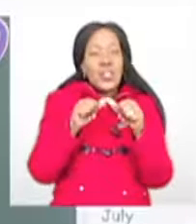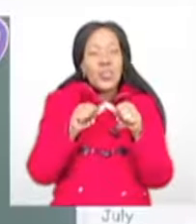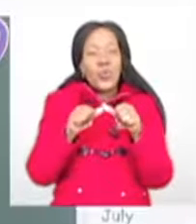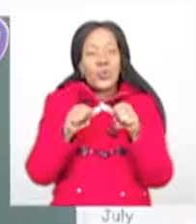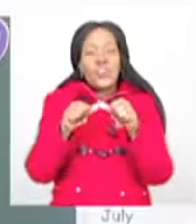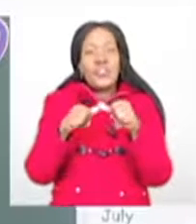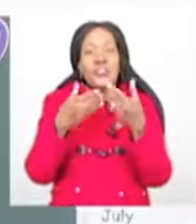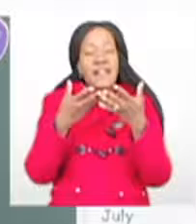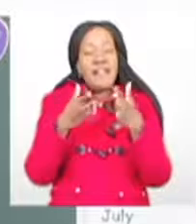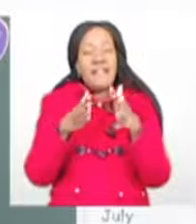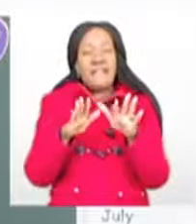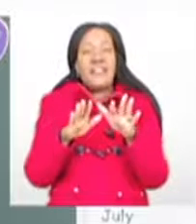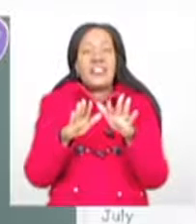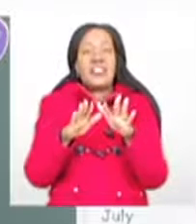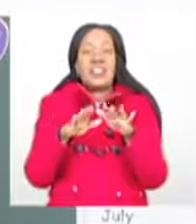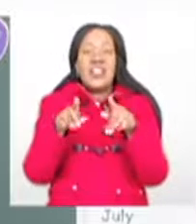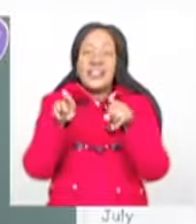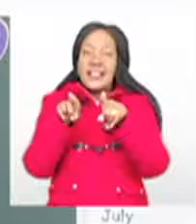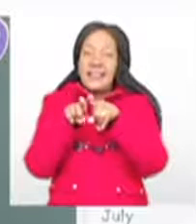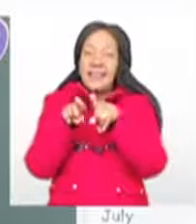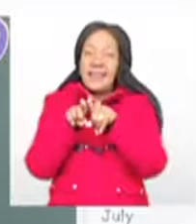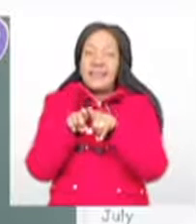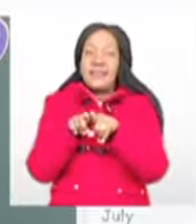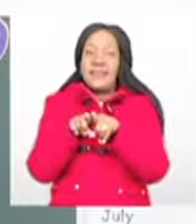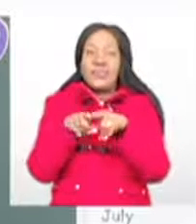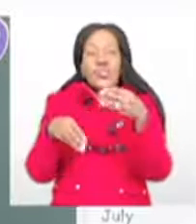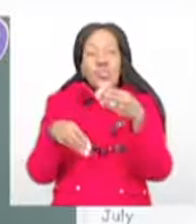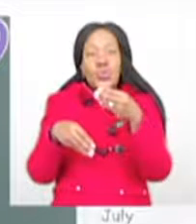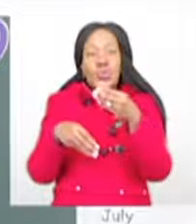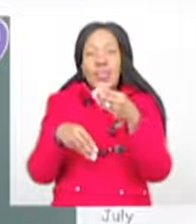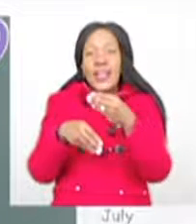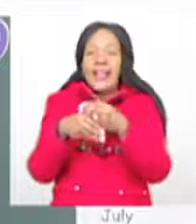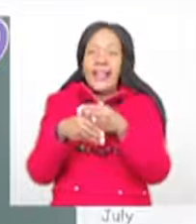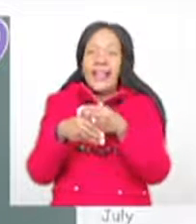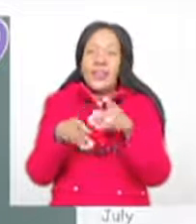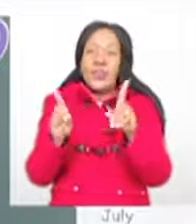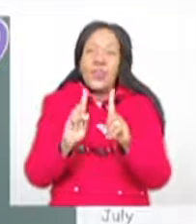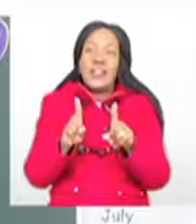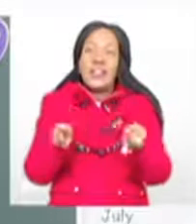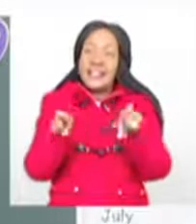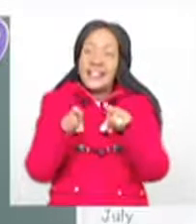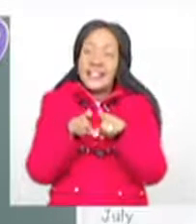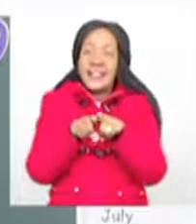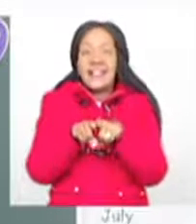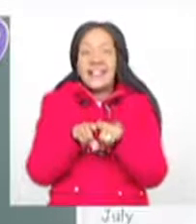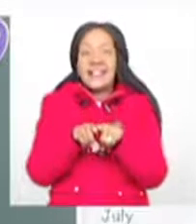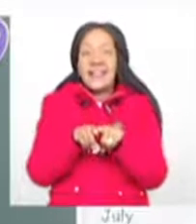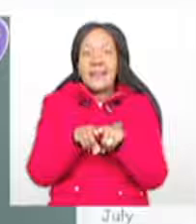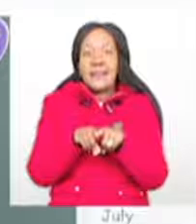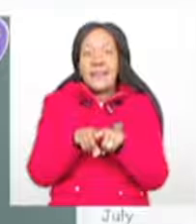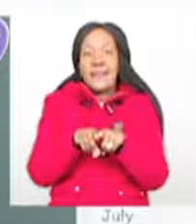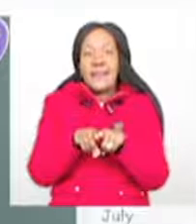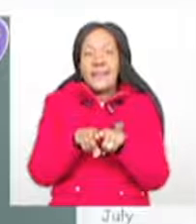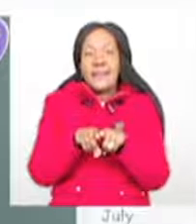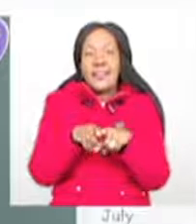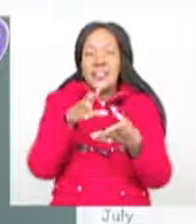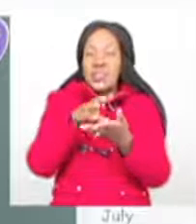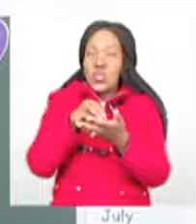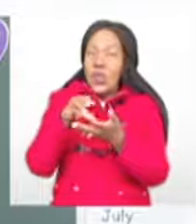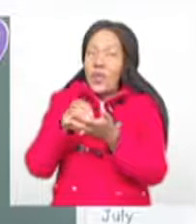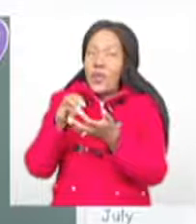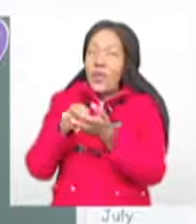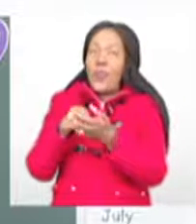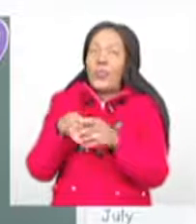the first row, complete and copy the first shape, just like I have done.